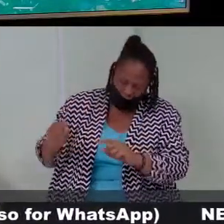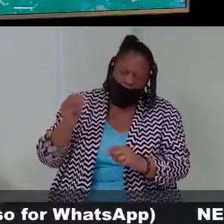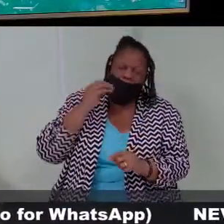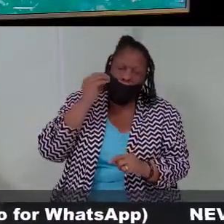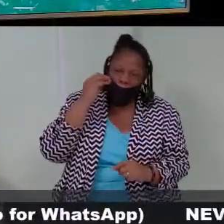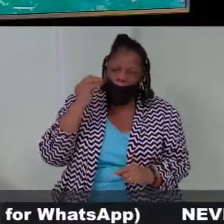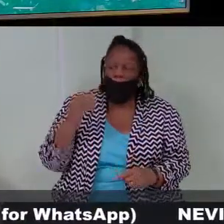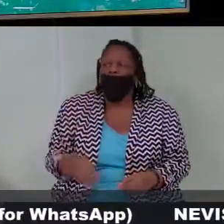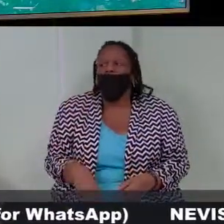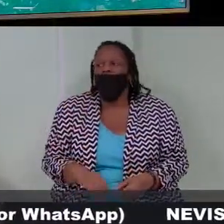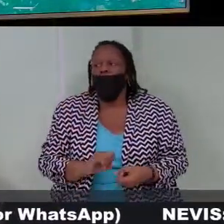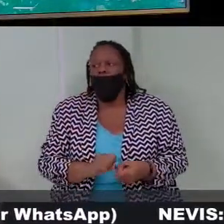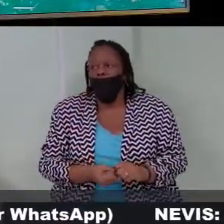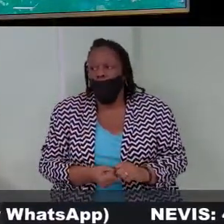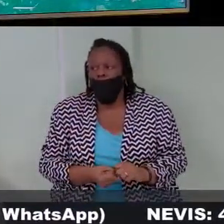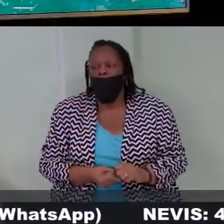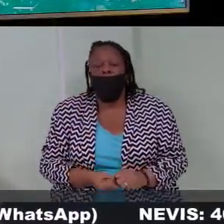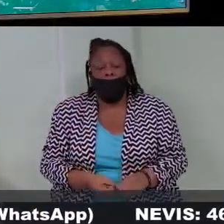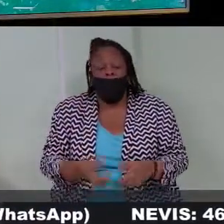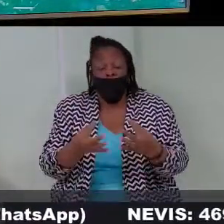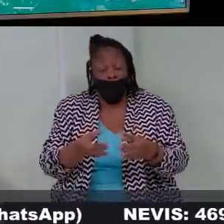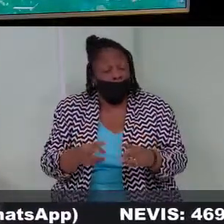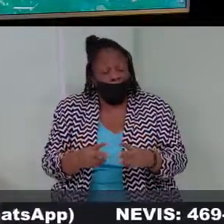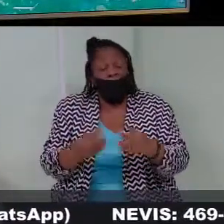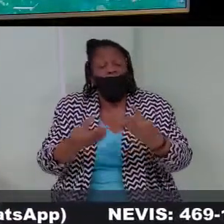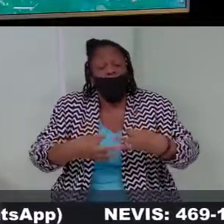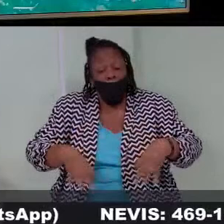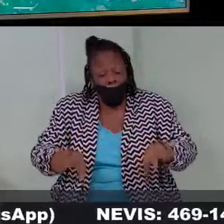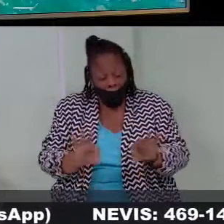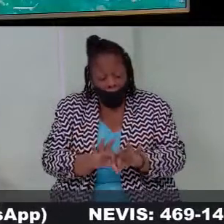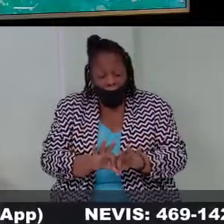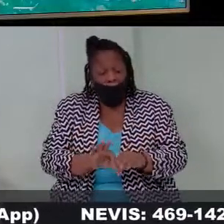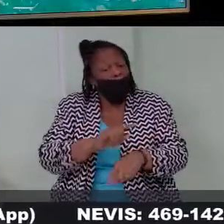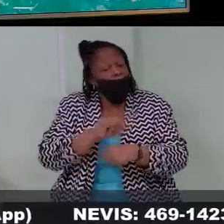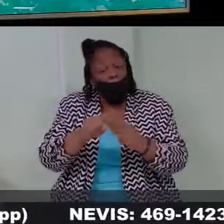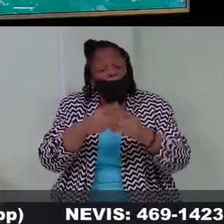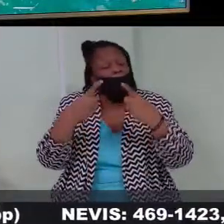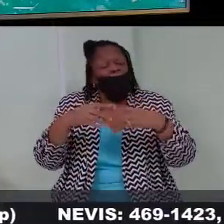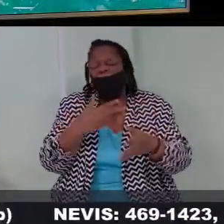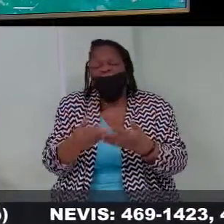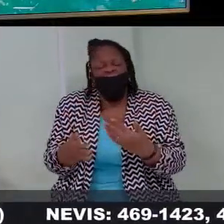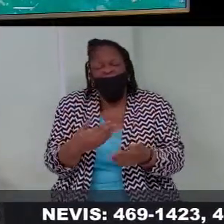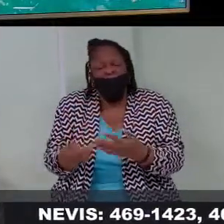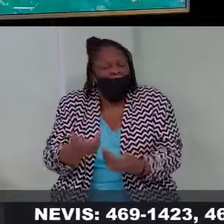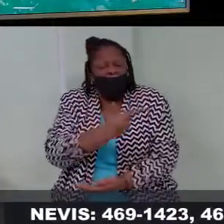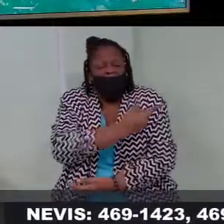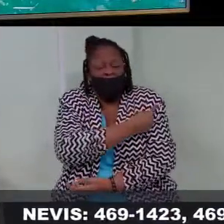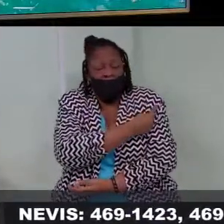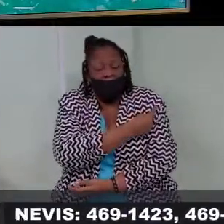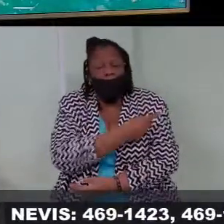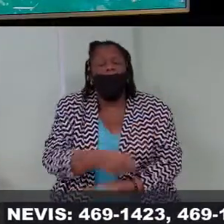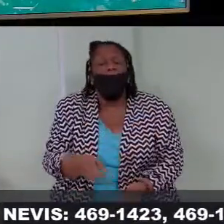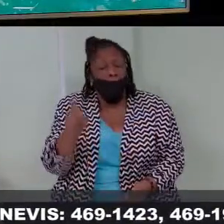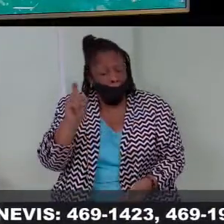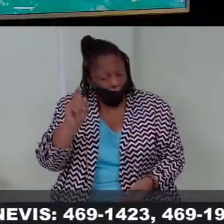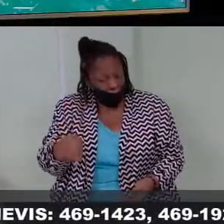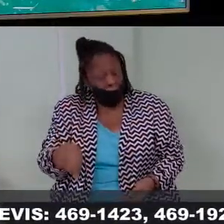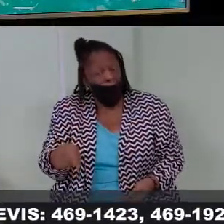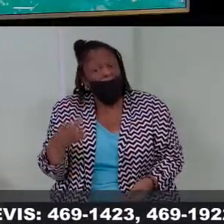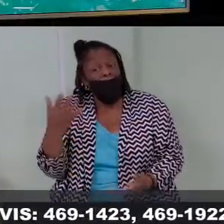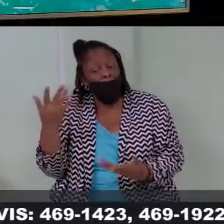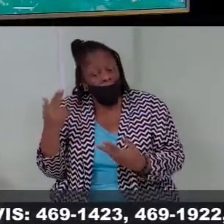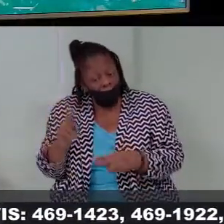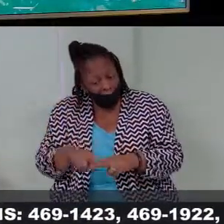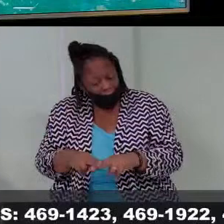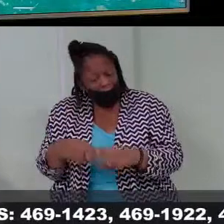reaction. However, it's always important whenever you're going for any vaccine, the nurse or the